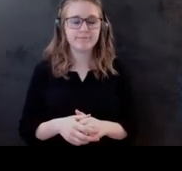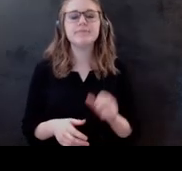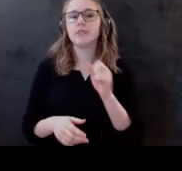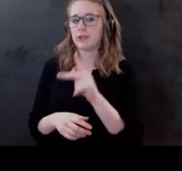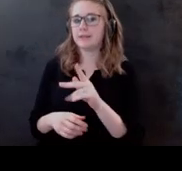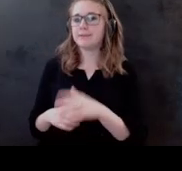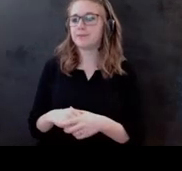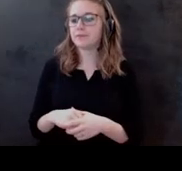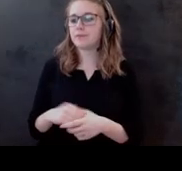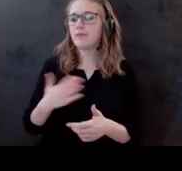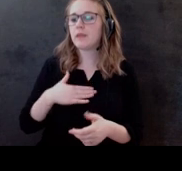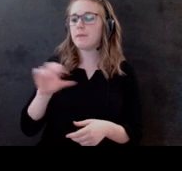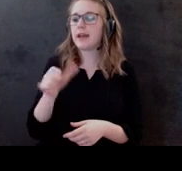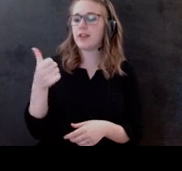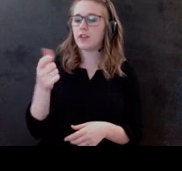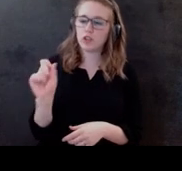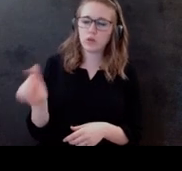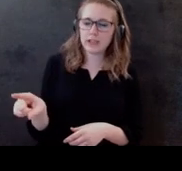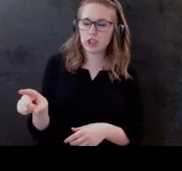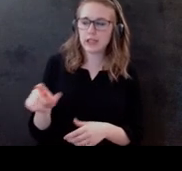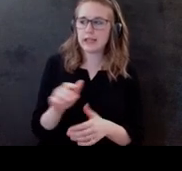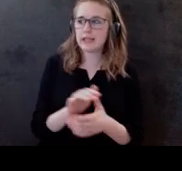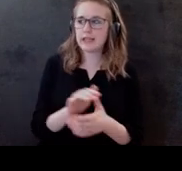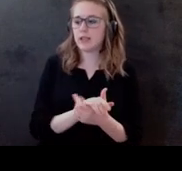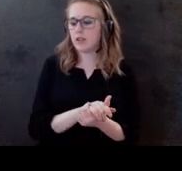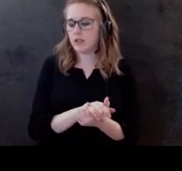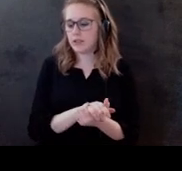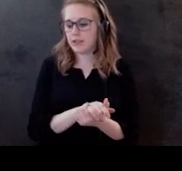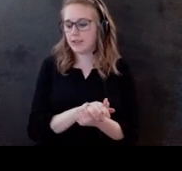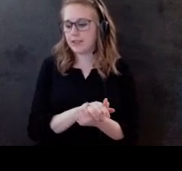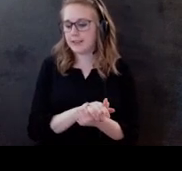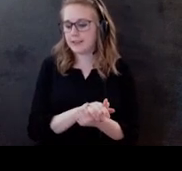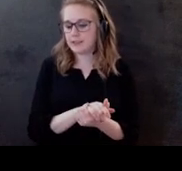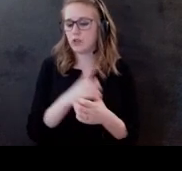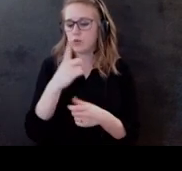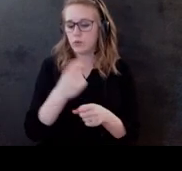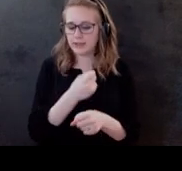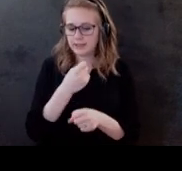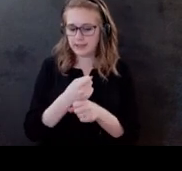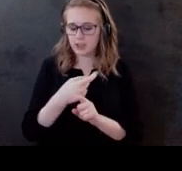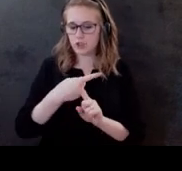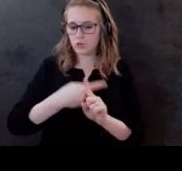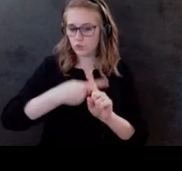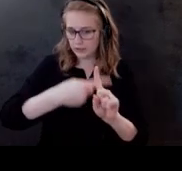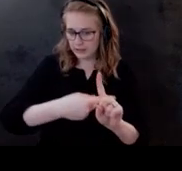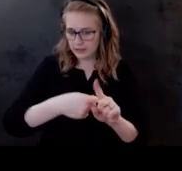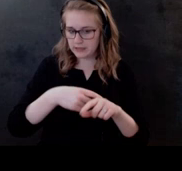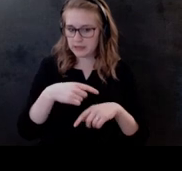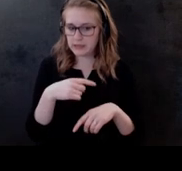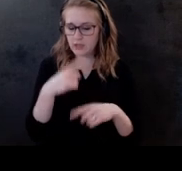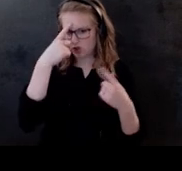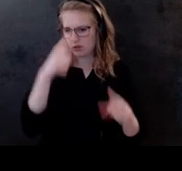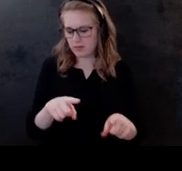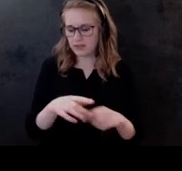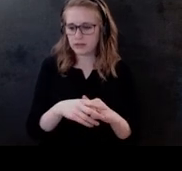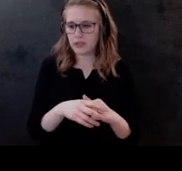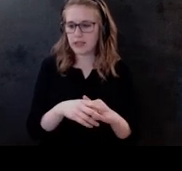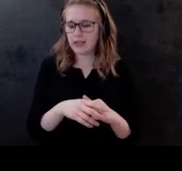then my other question has to, so it's a 1-year lease, and